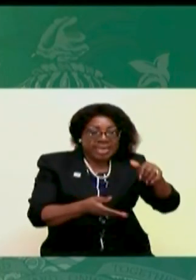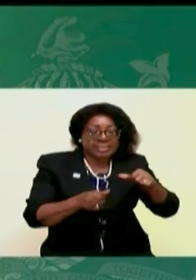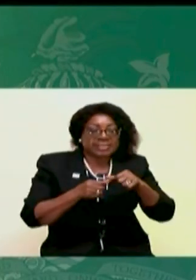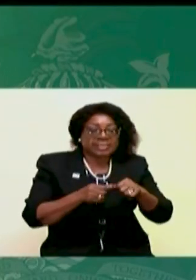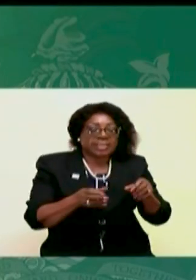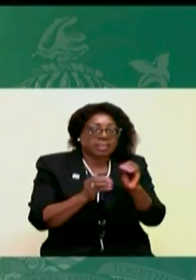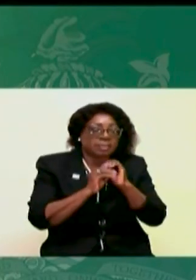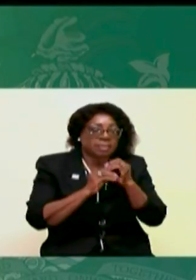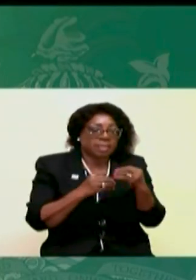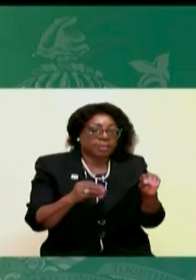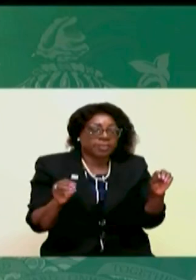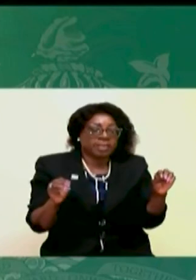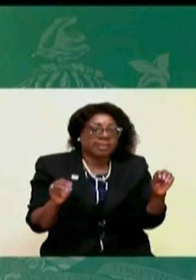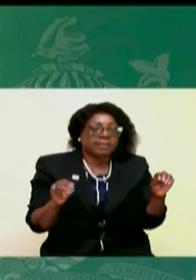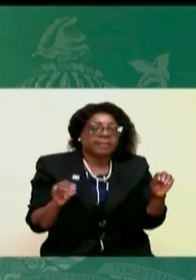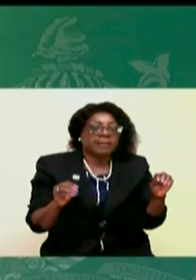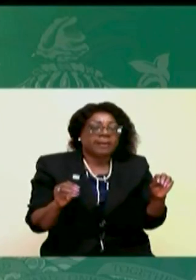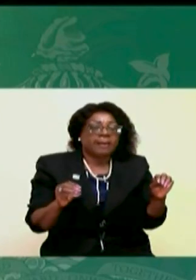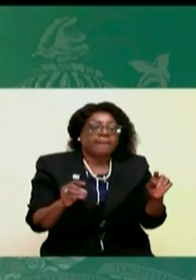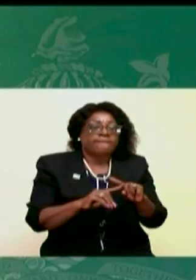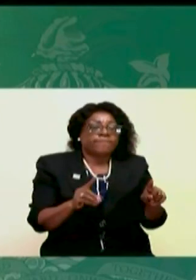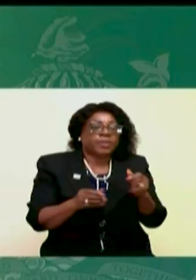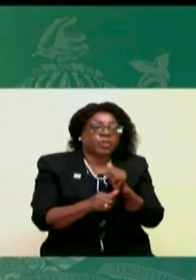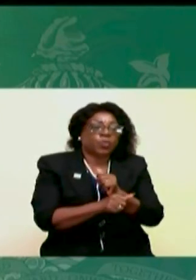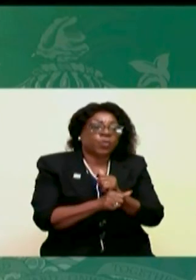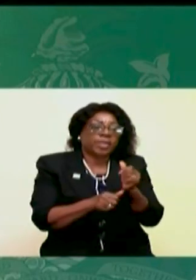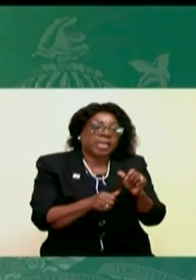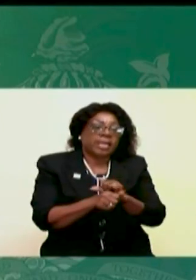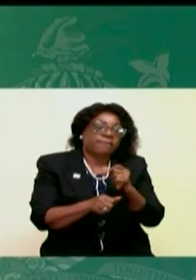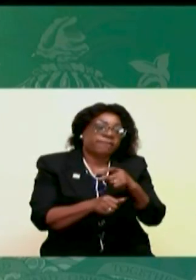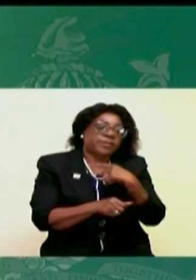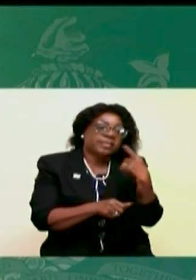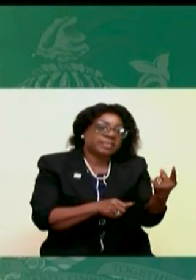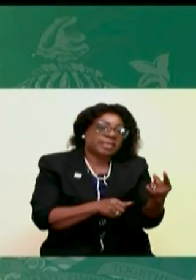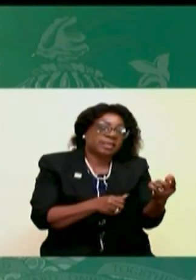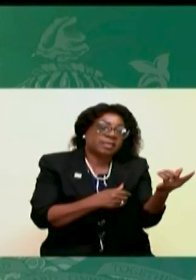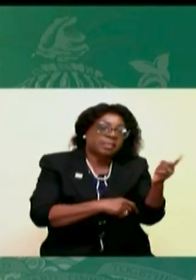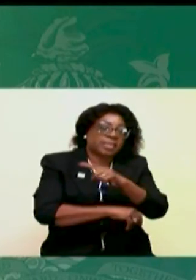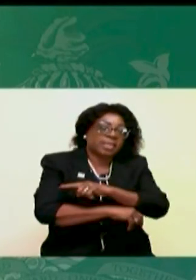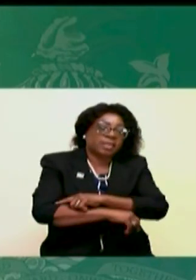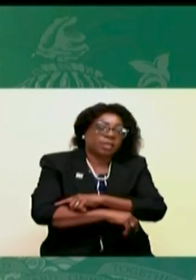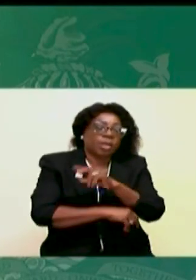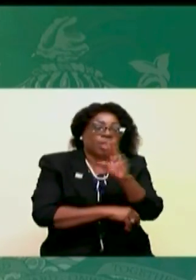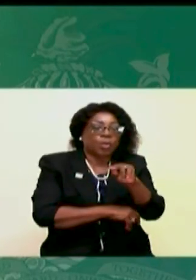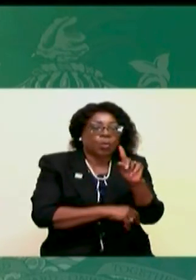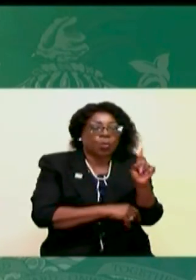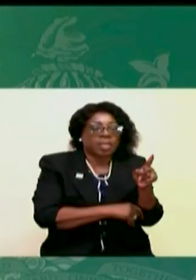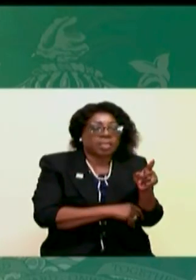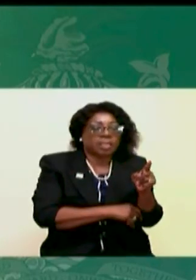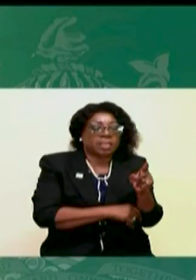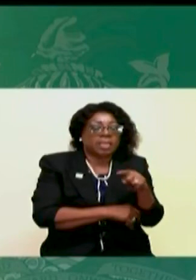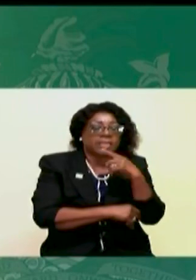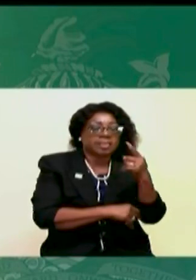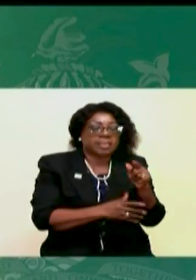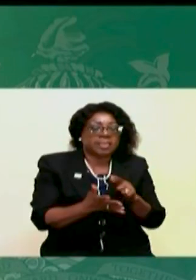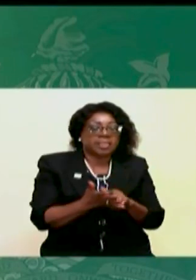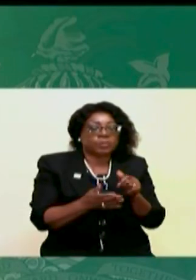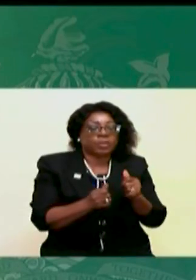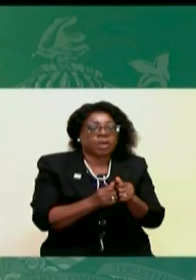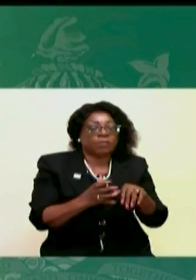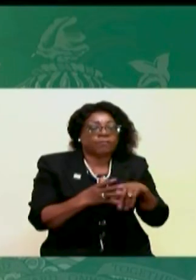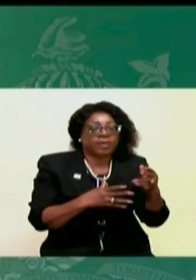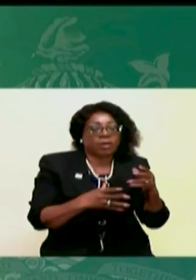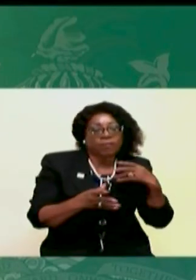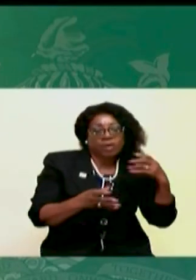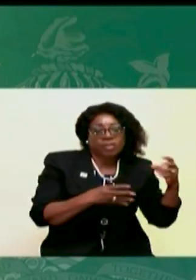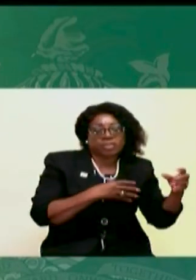nothing. But to work every single day. No one, and I say this without fear of